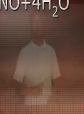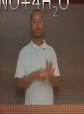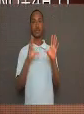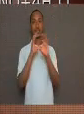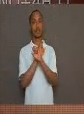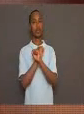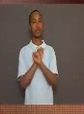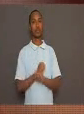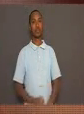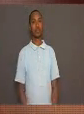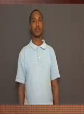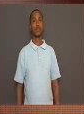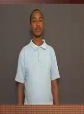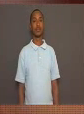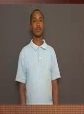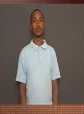Time's up.